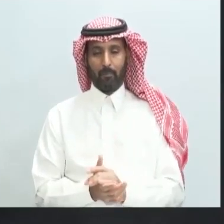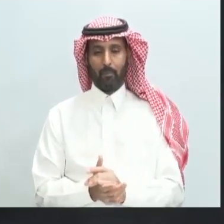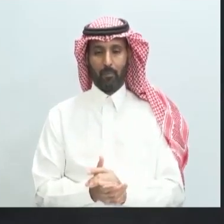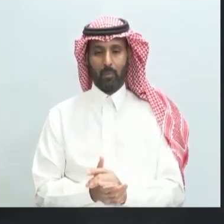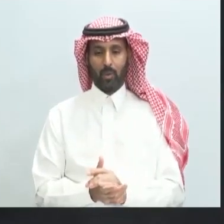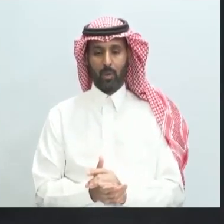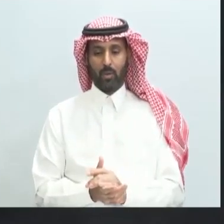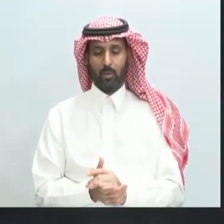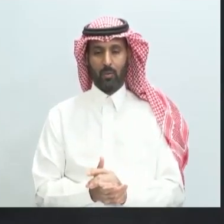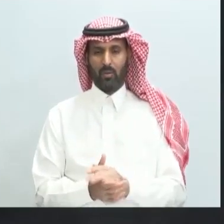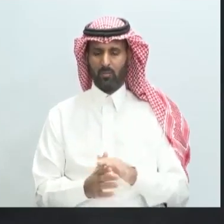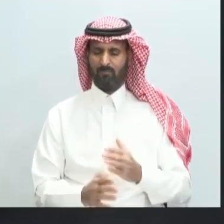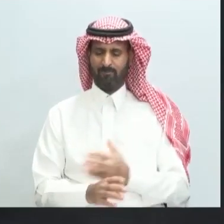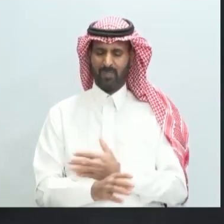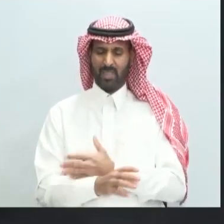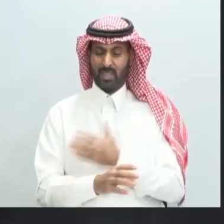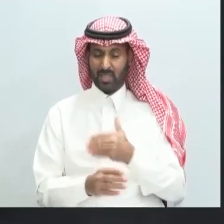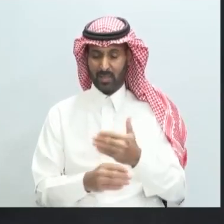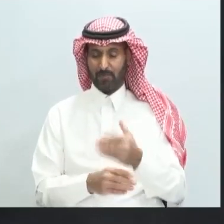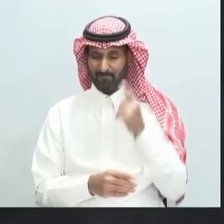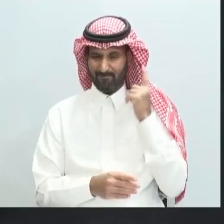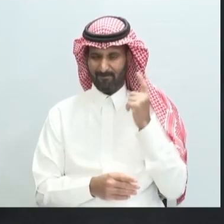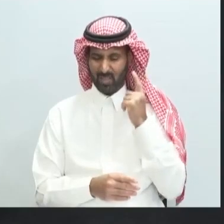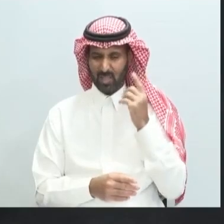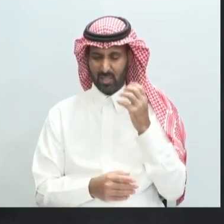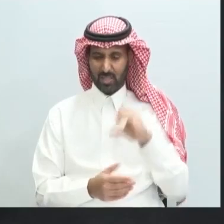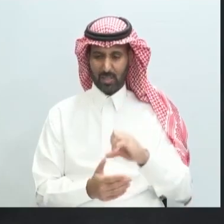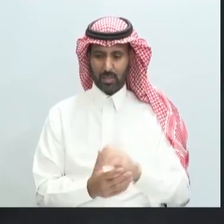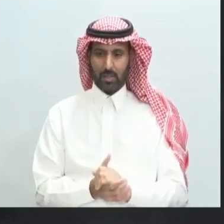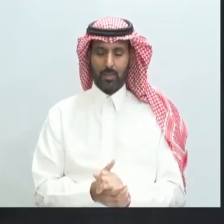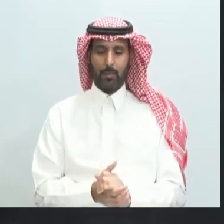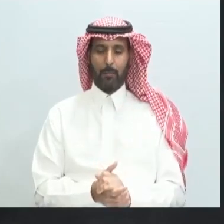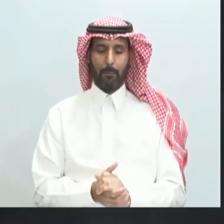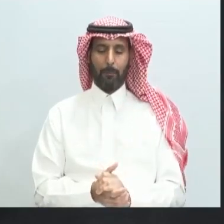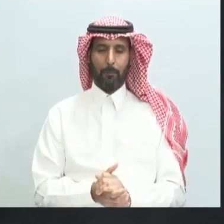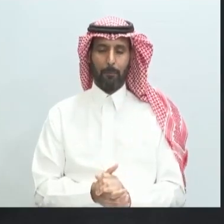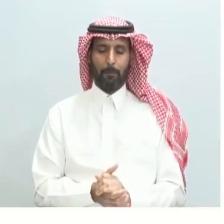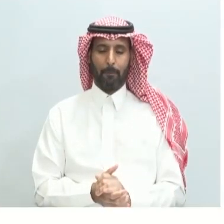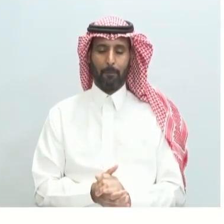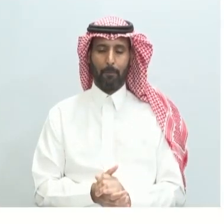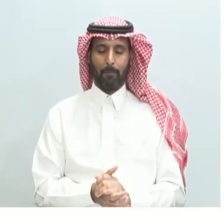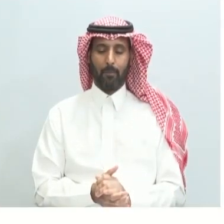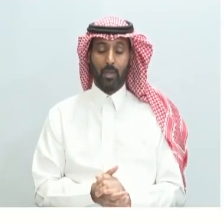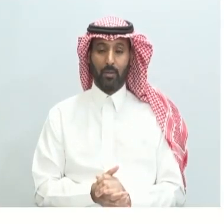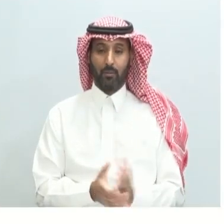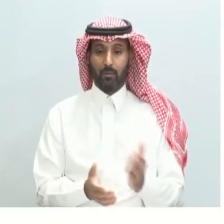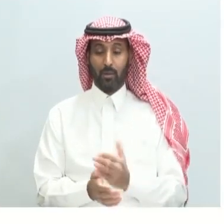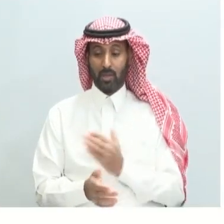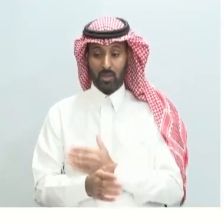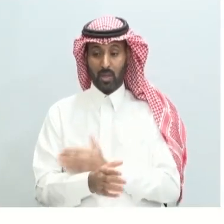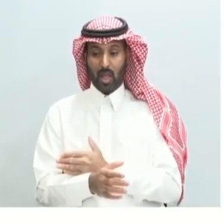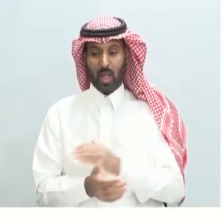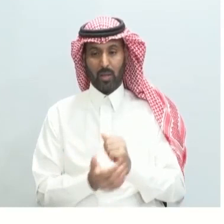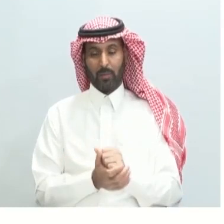be sleepy all the time, in a bad mood all the time, and this eventually will make you